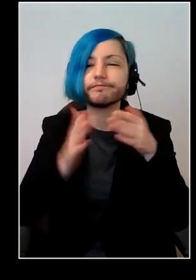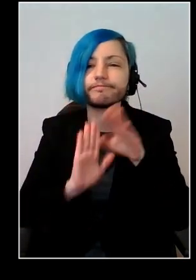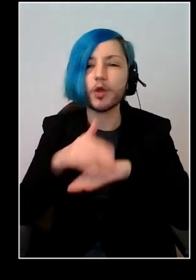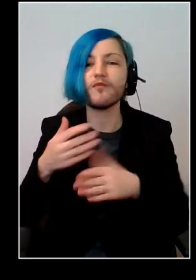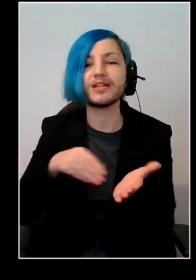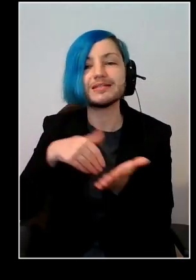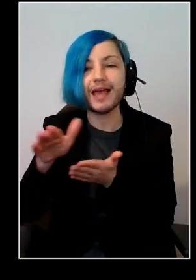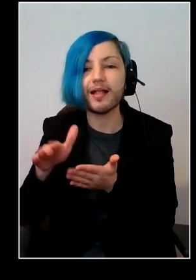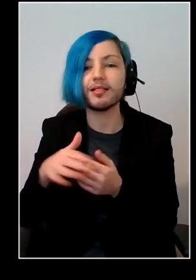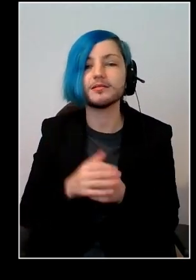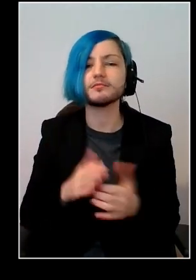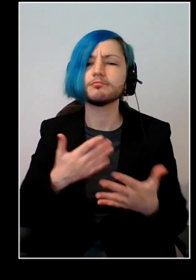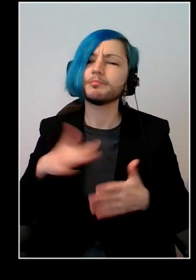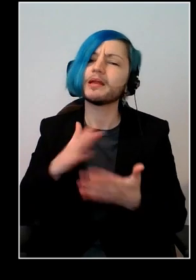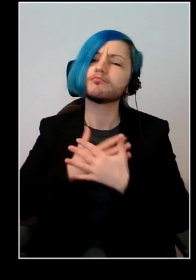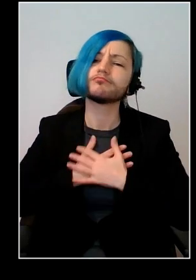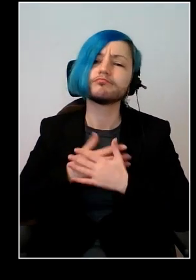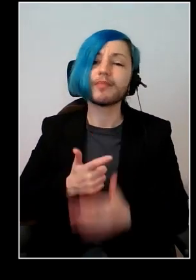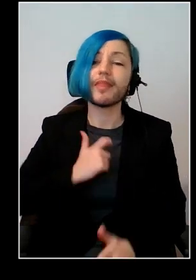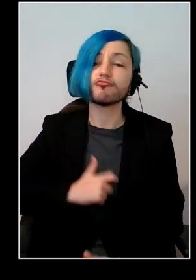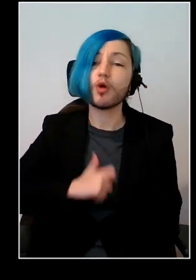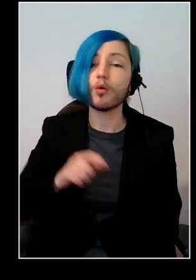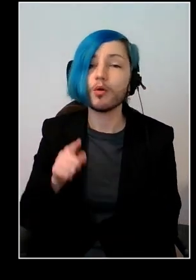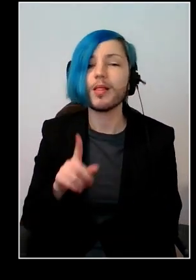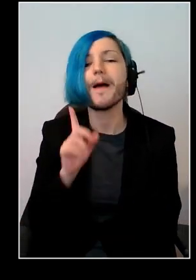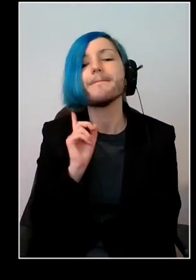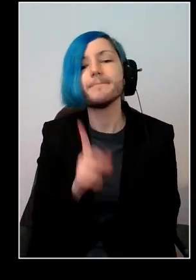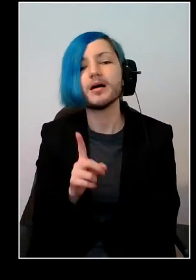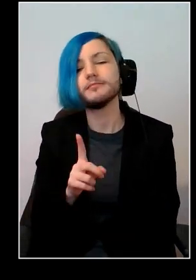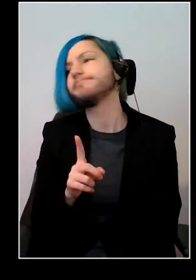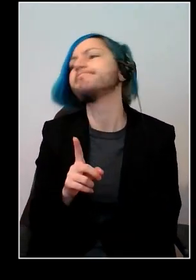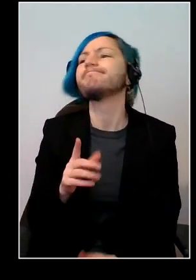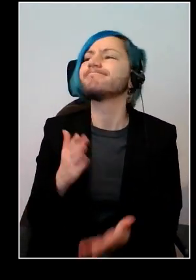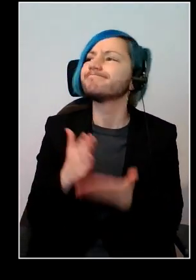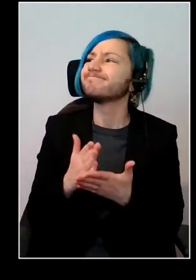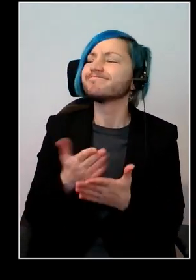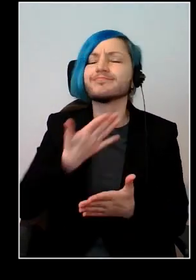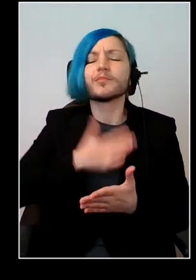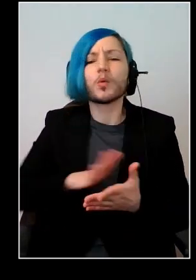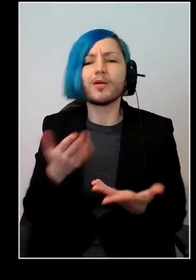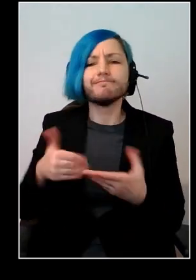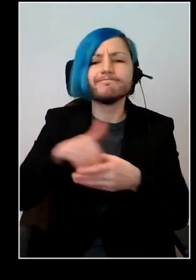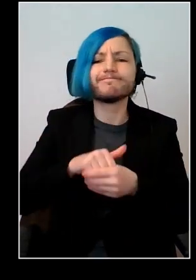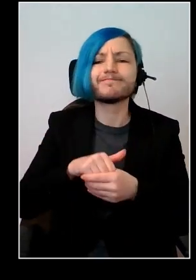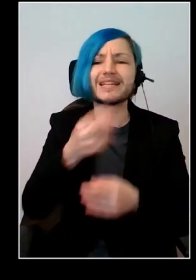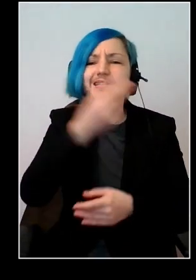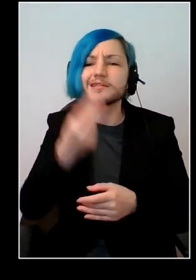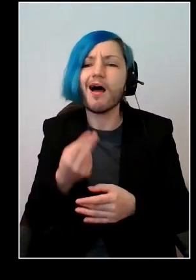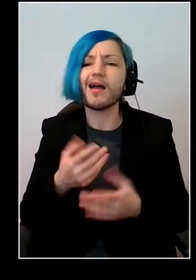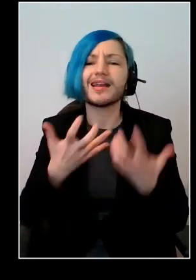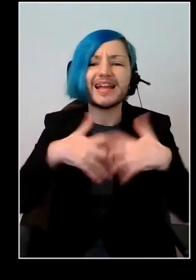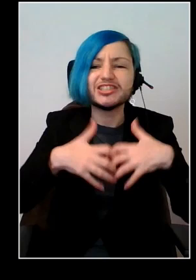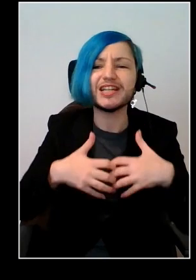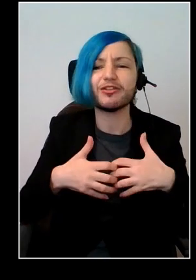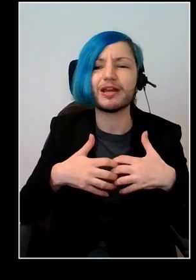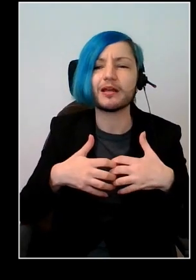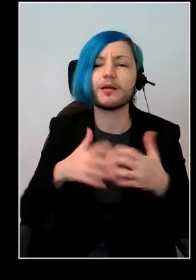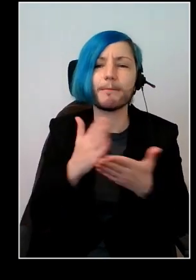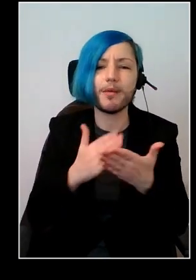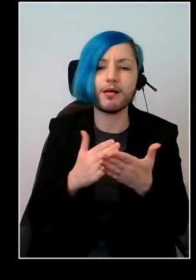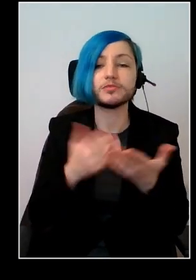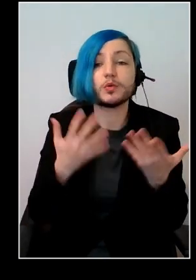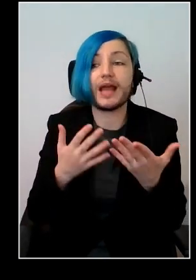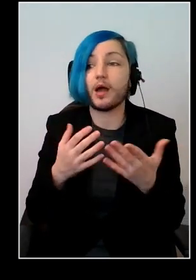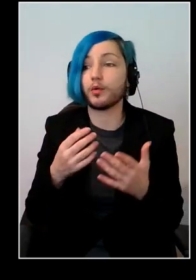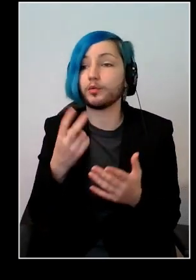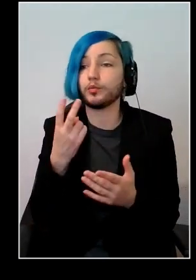I loved this role, however, I found myself wanting to be much more involved in the design and engineering side. And now, a couple of years on,